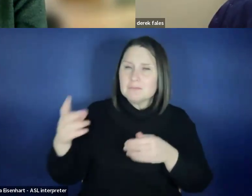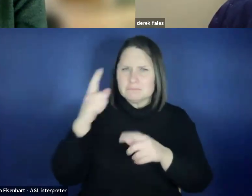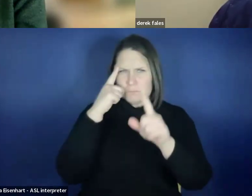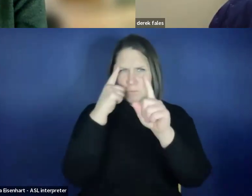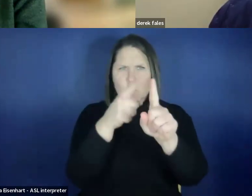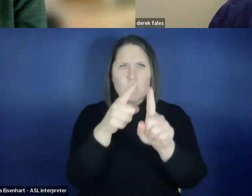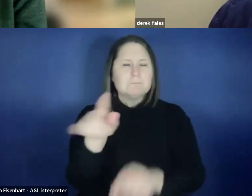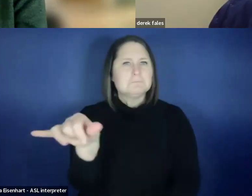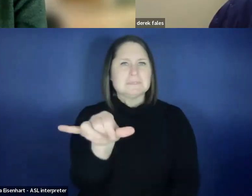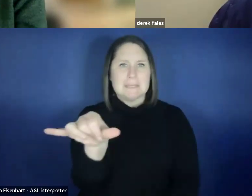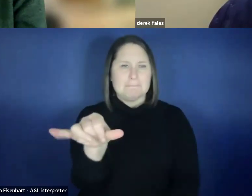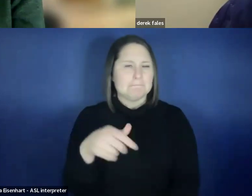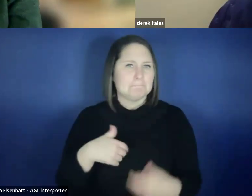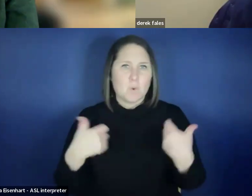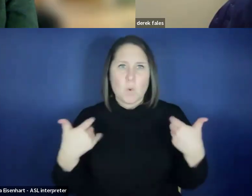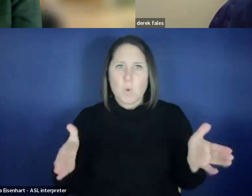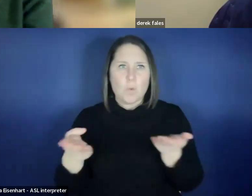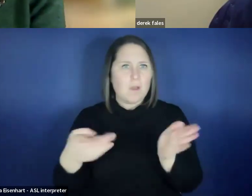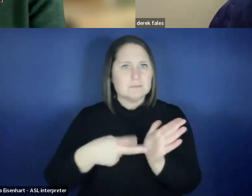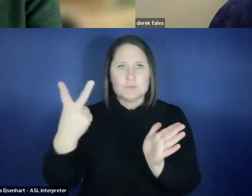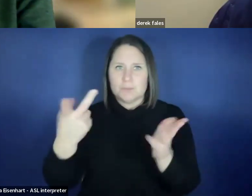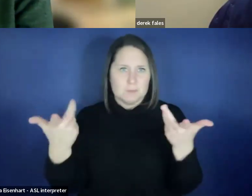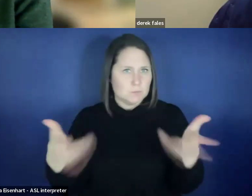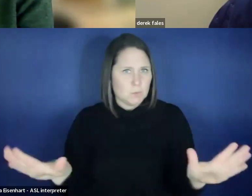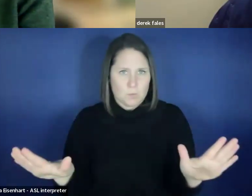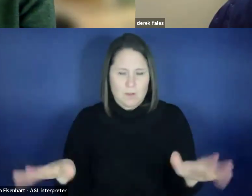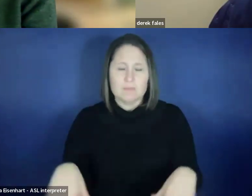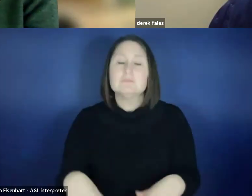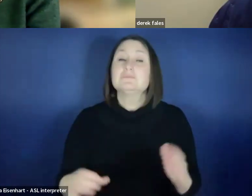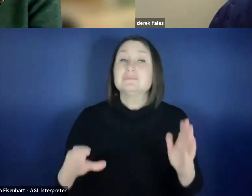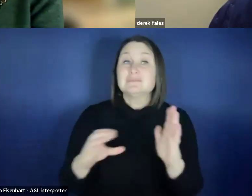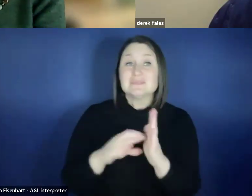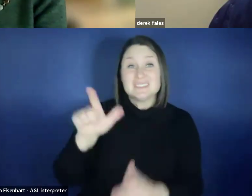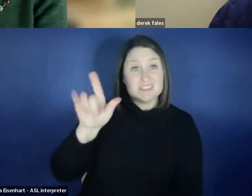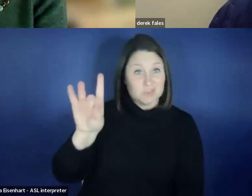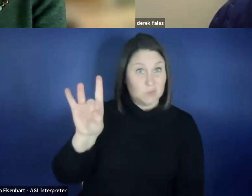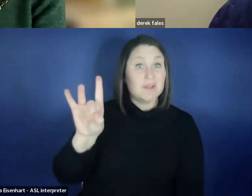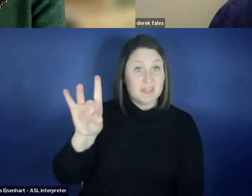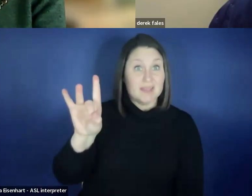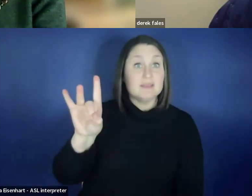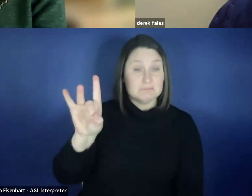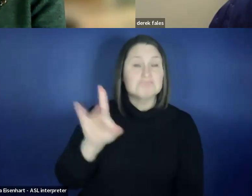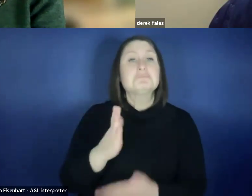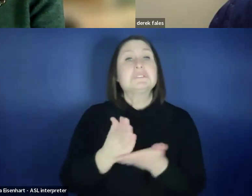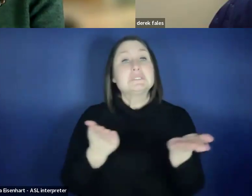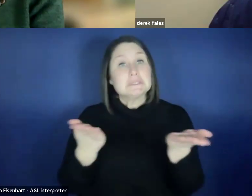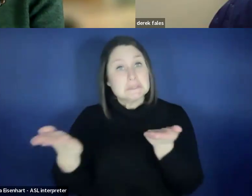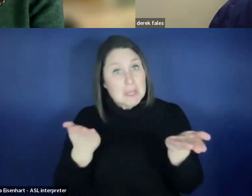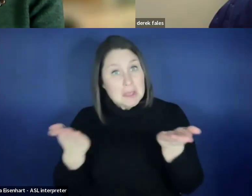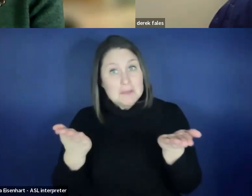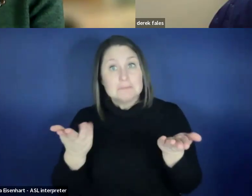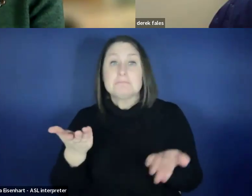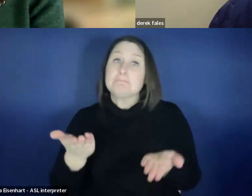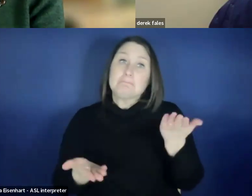duplicate services. So if I'm on Section 28, there may be certain services that are not